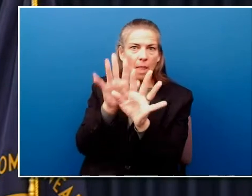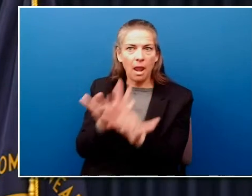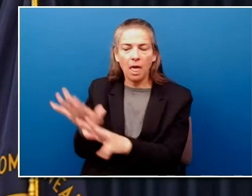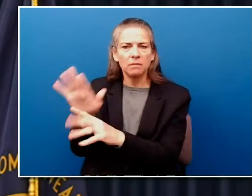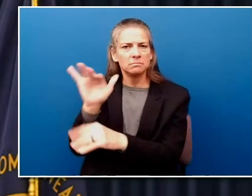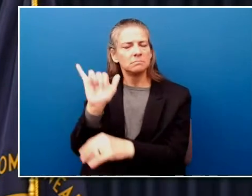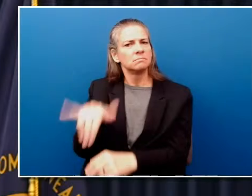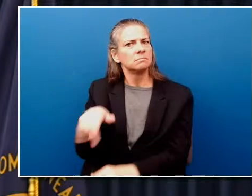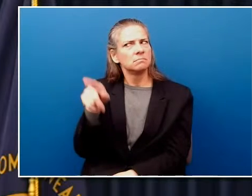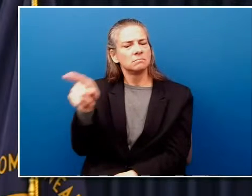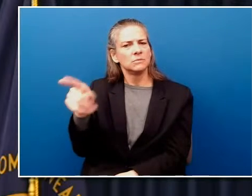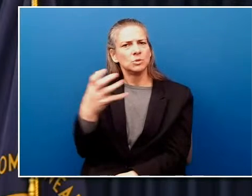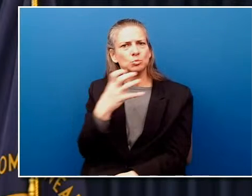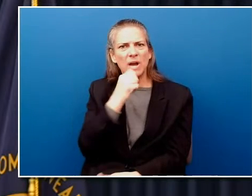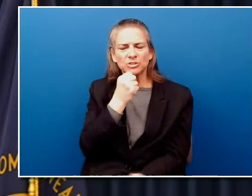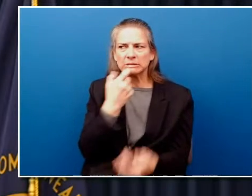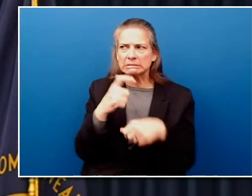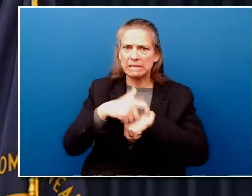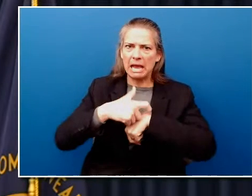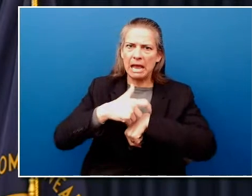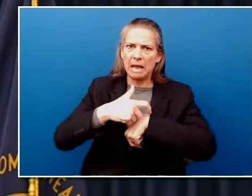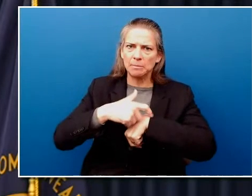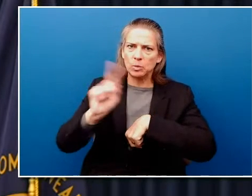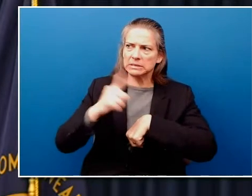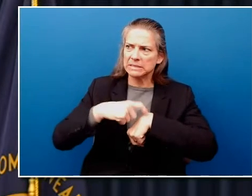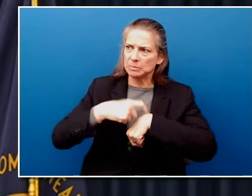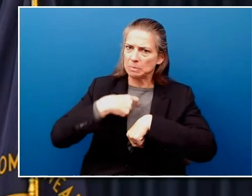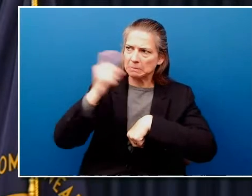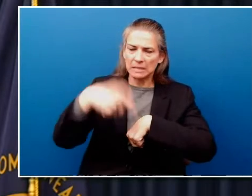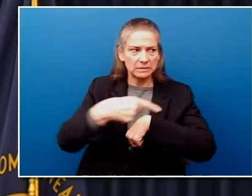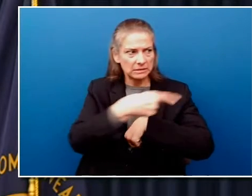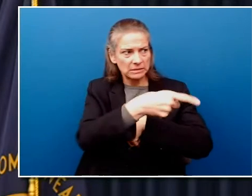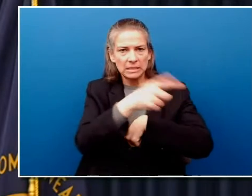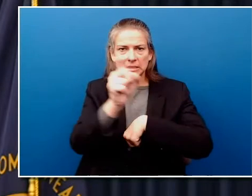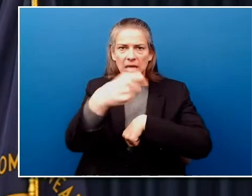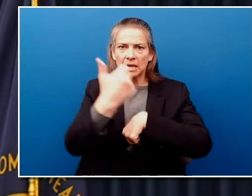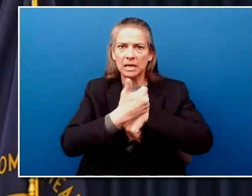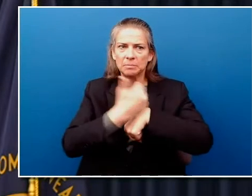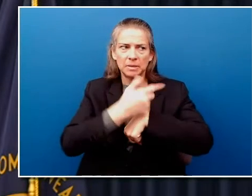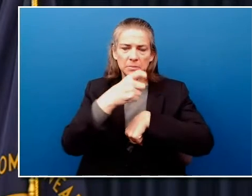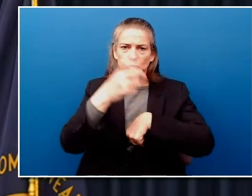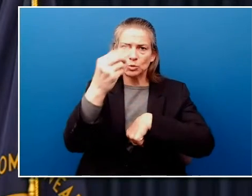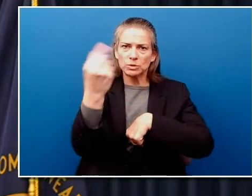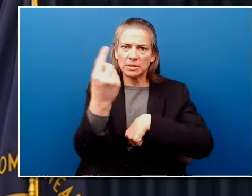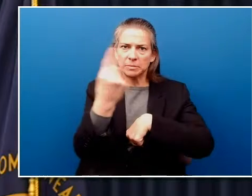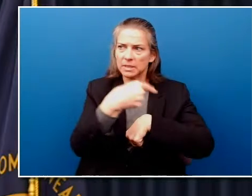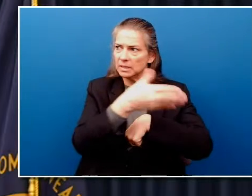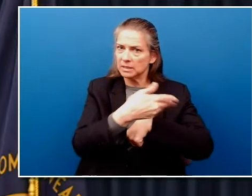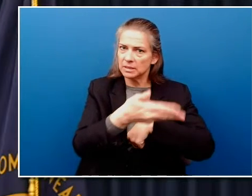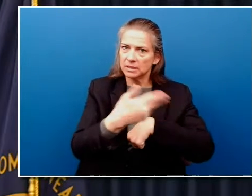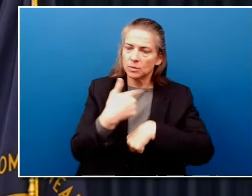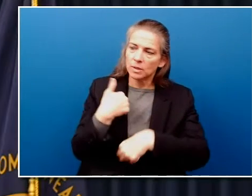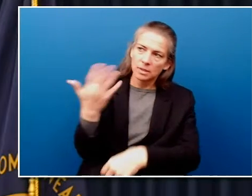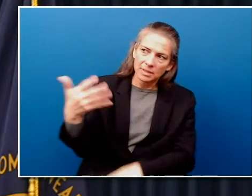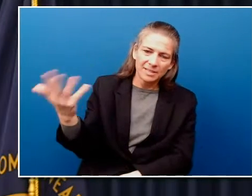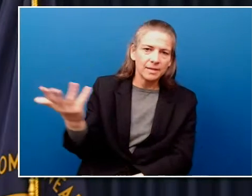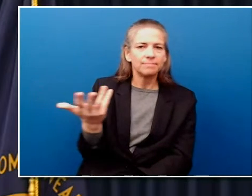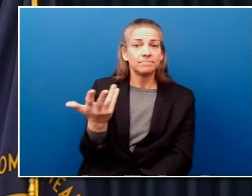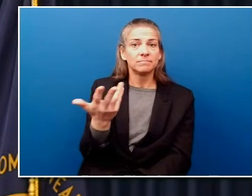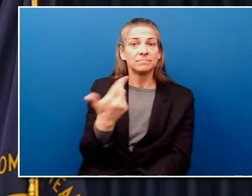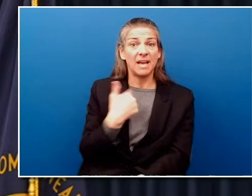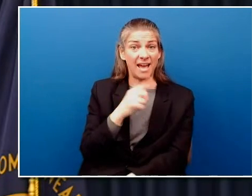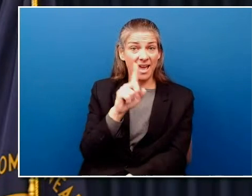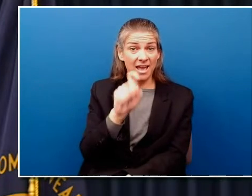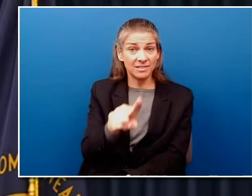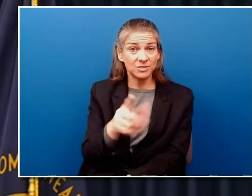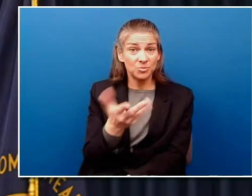minutes, hours, and days where we have to be responding immediately. All I'm asking is that we be able to do